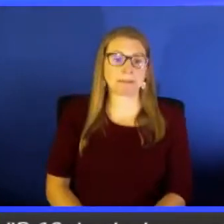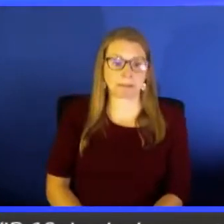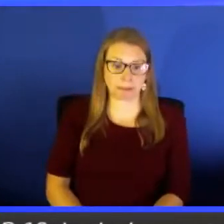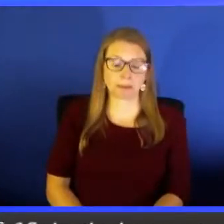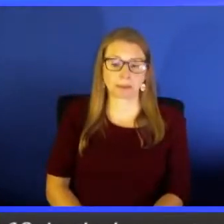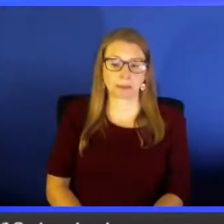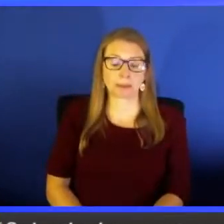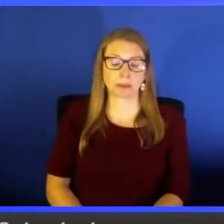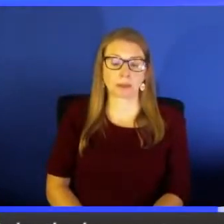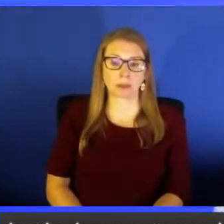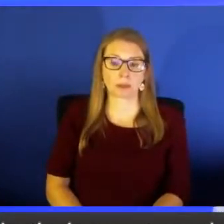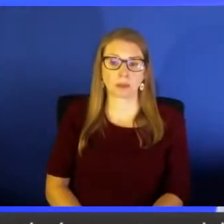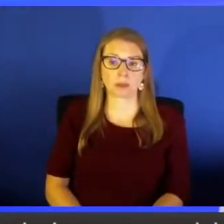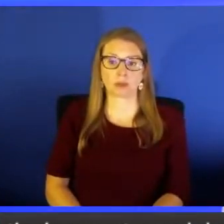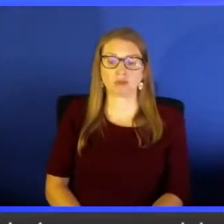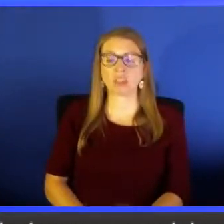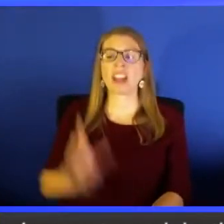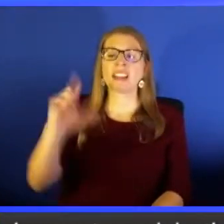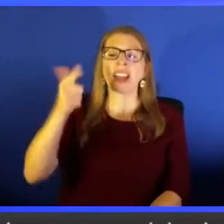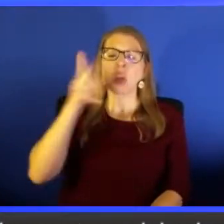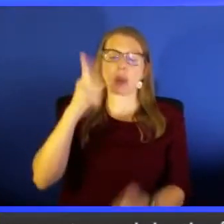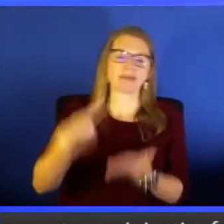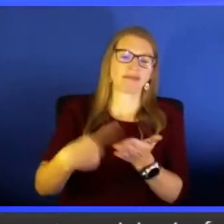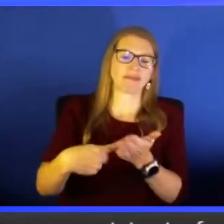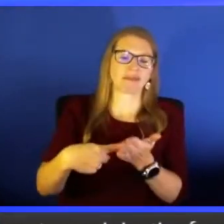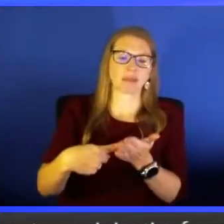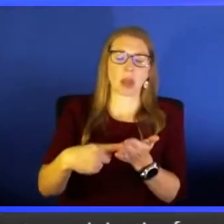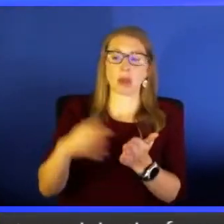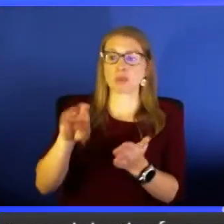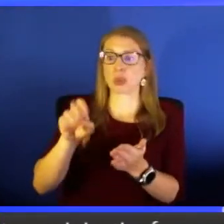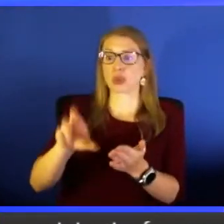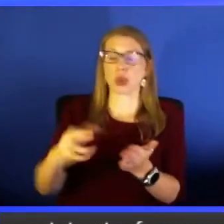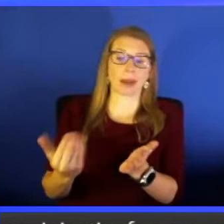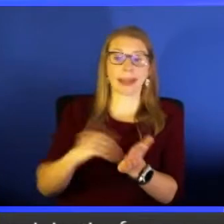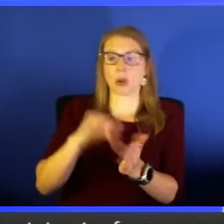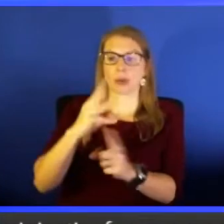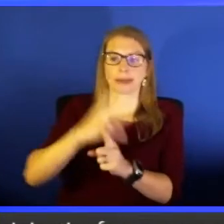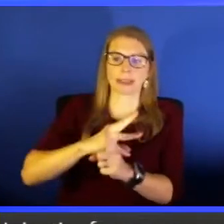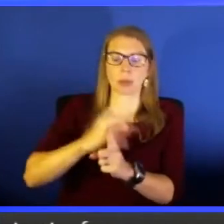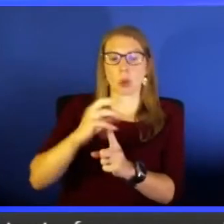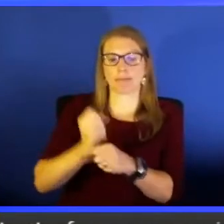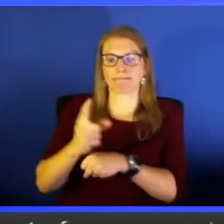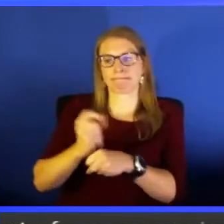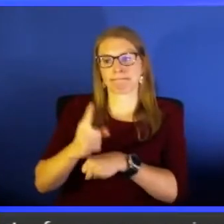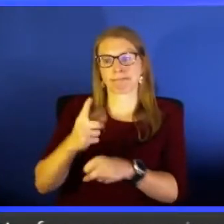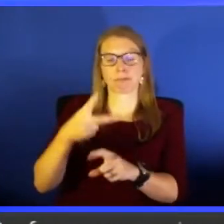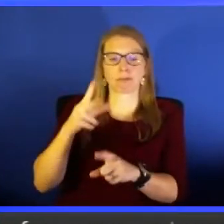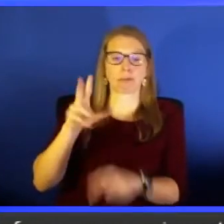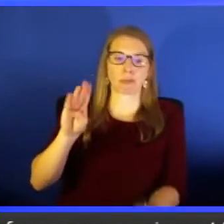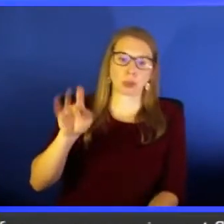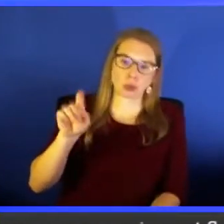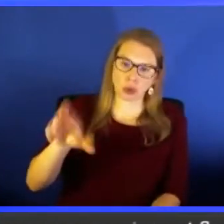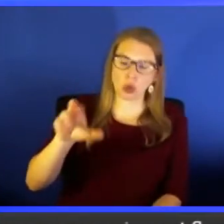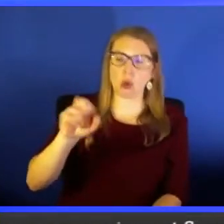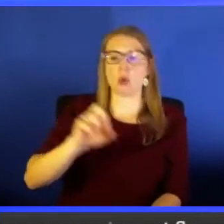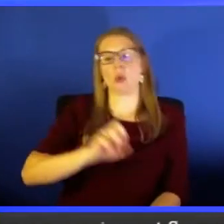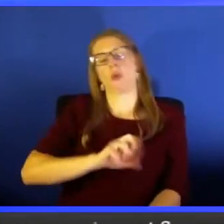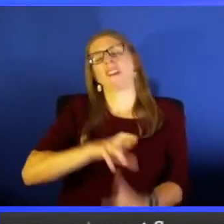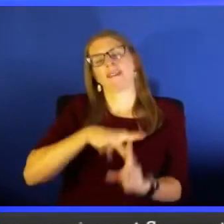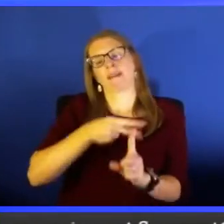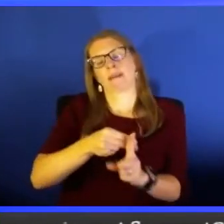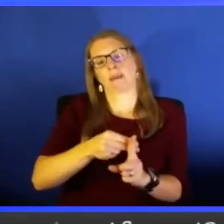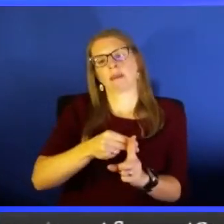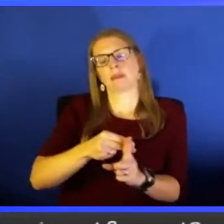repeated boosters or either every 6 months or yearly boosters or vaccination, probably coming down